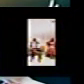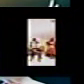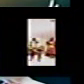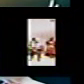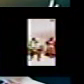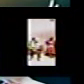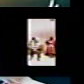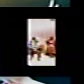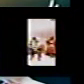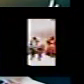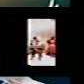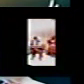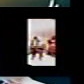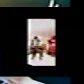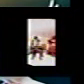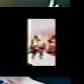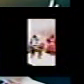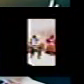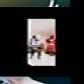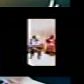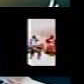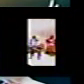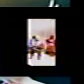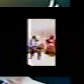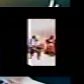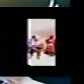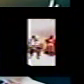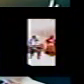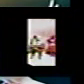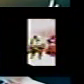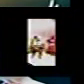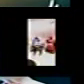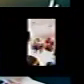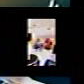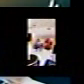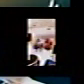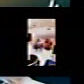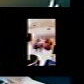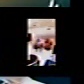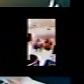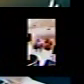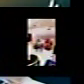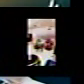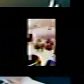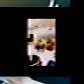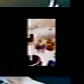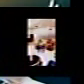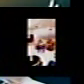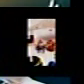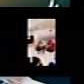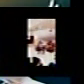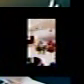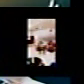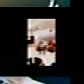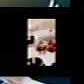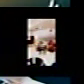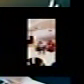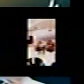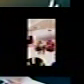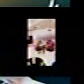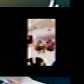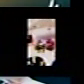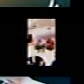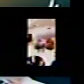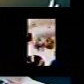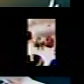Father, in the name of Jesus, we bless your name tonight. What a wonderful Father you are. Thank you, Lord, for all